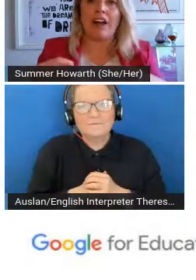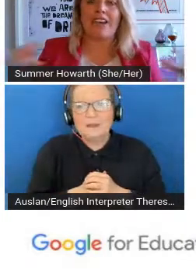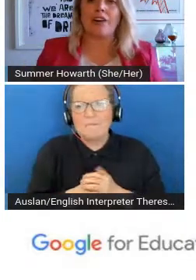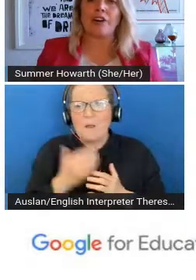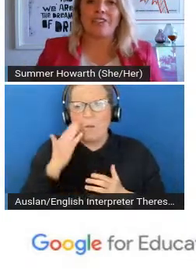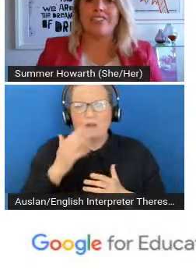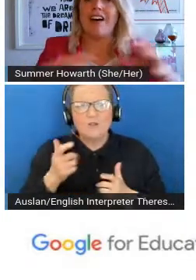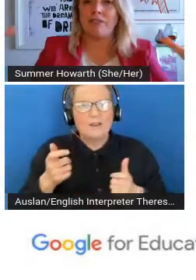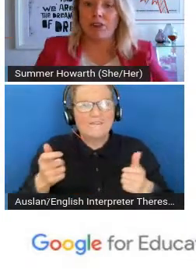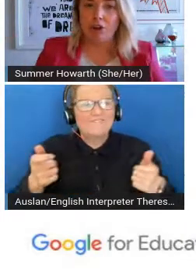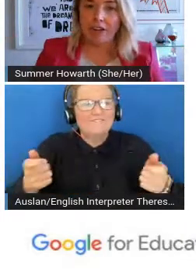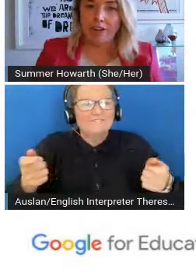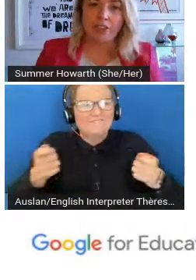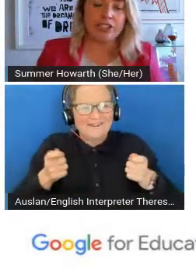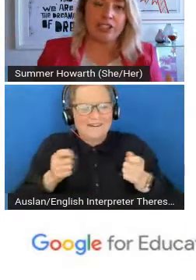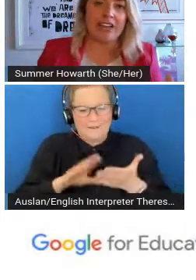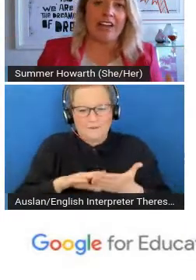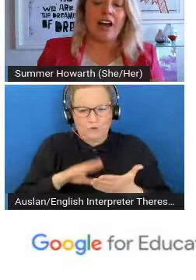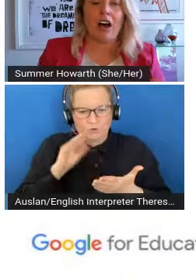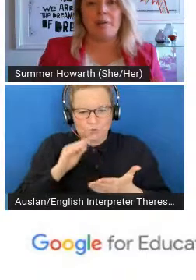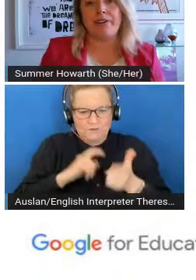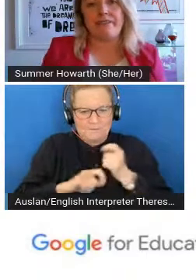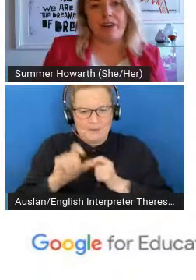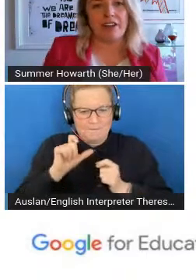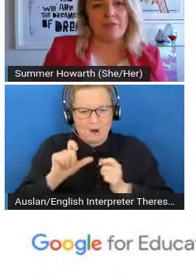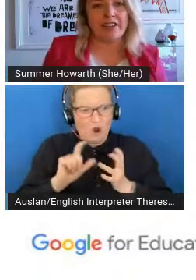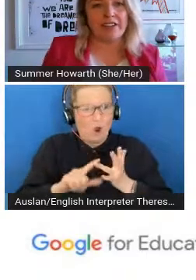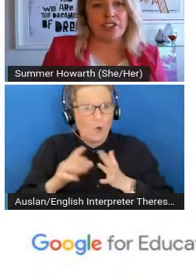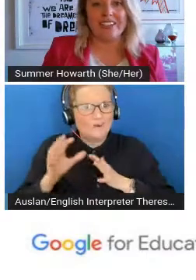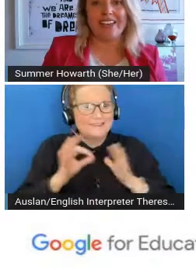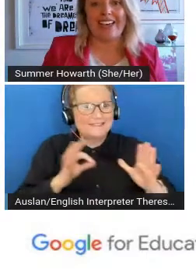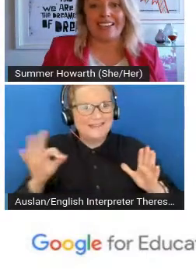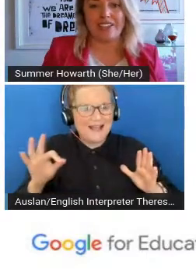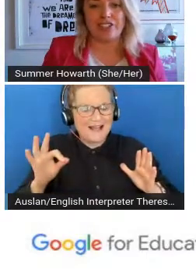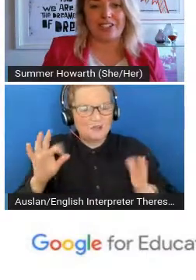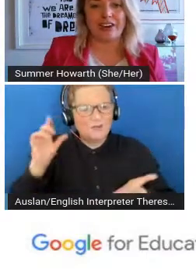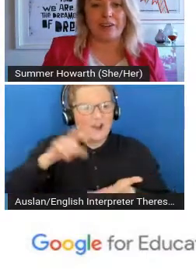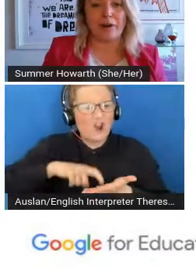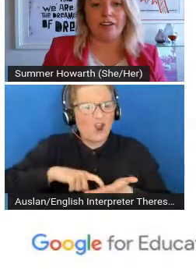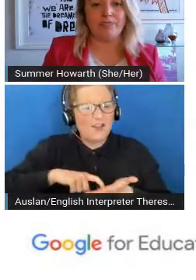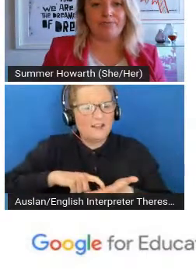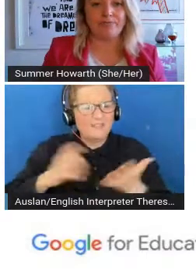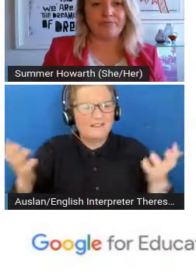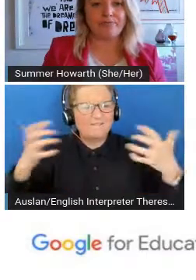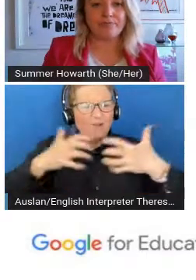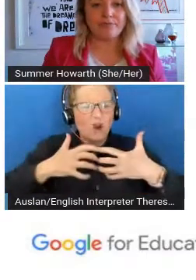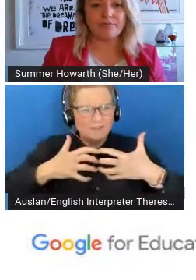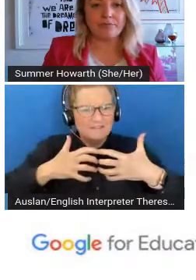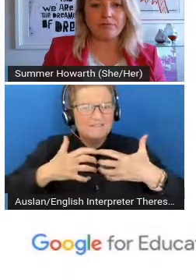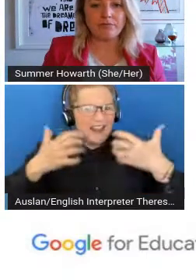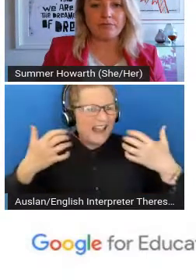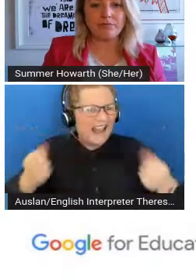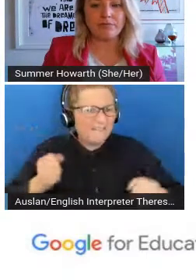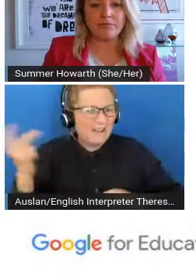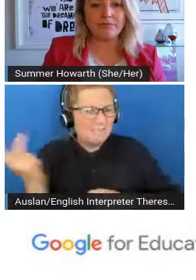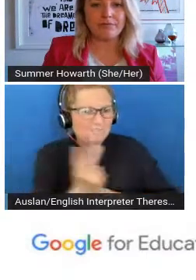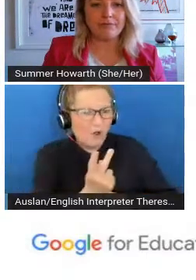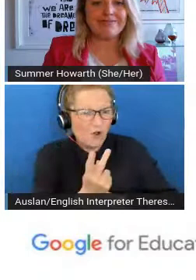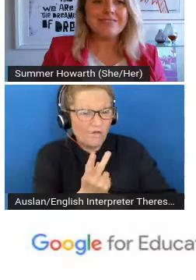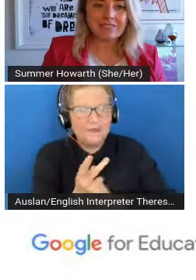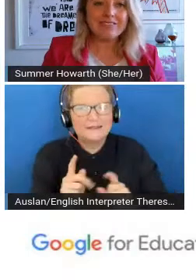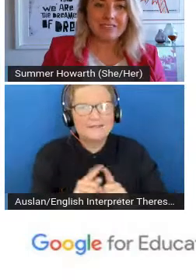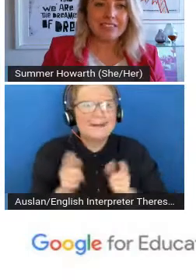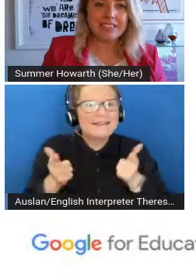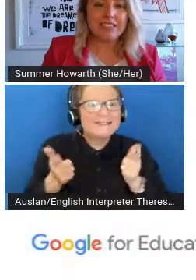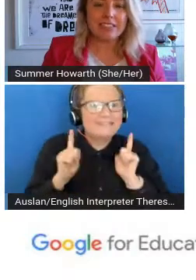to be part of that co-design of acknowledging that hybrid environment, just like our teachers are as well? Oh, that's such a great point.